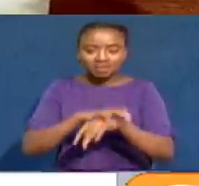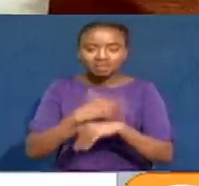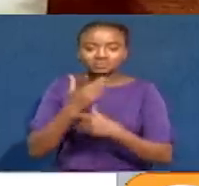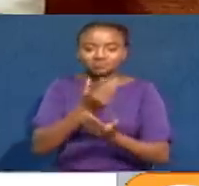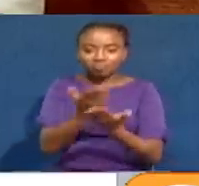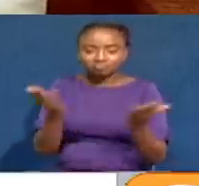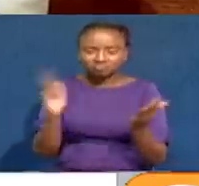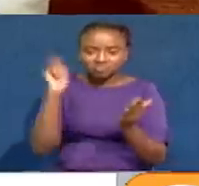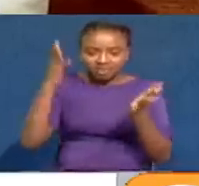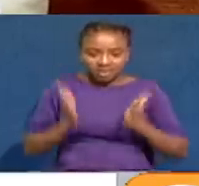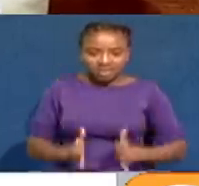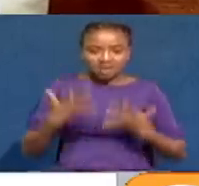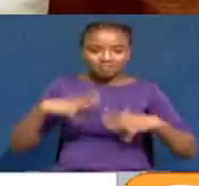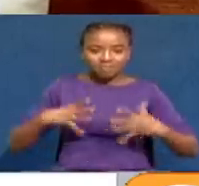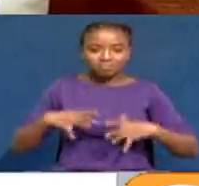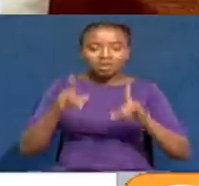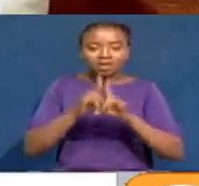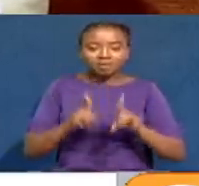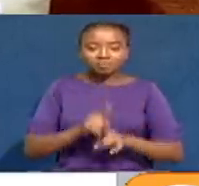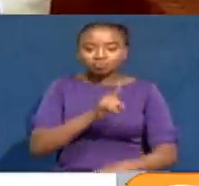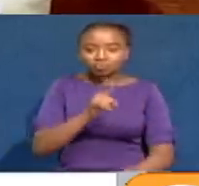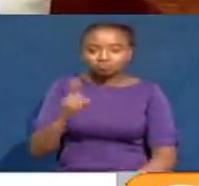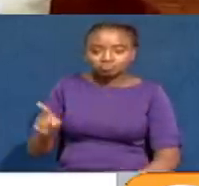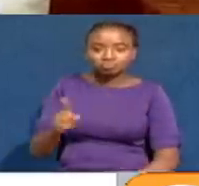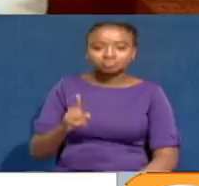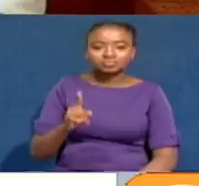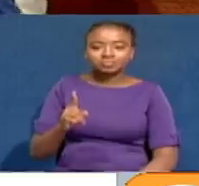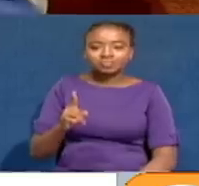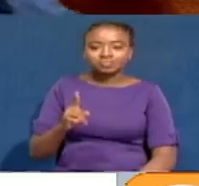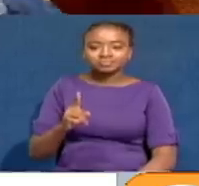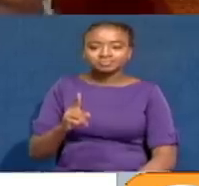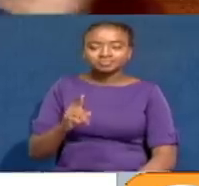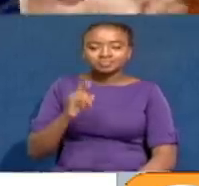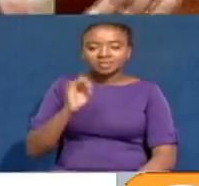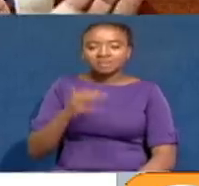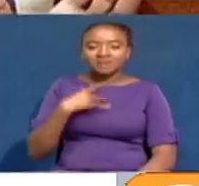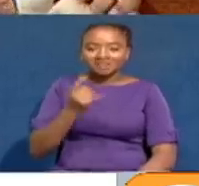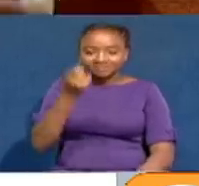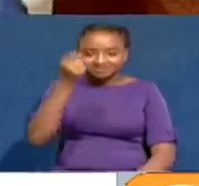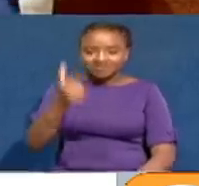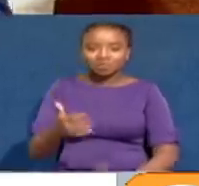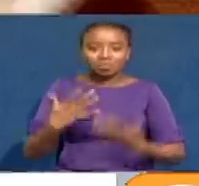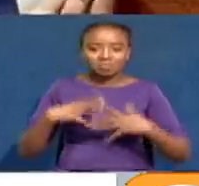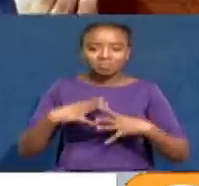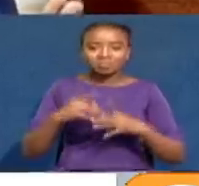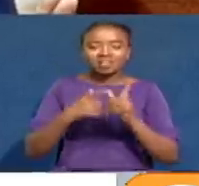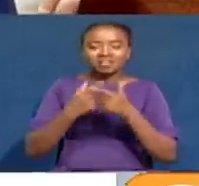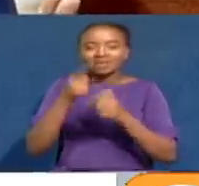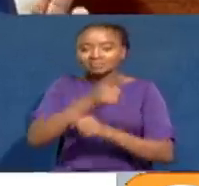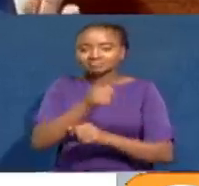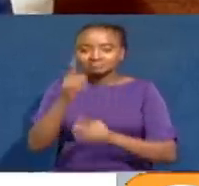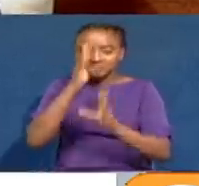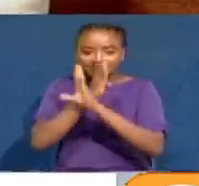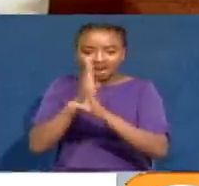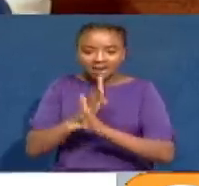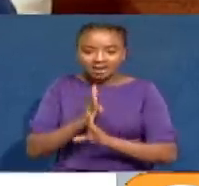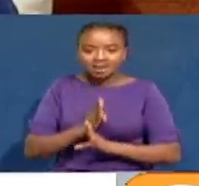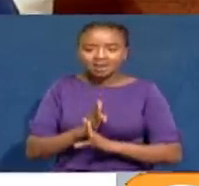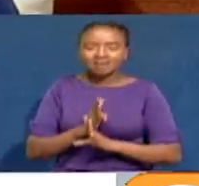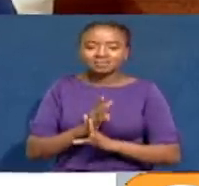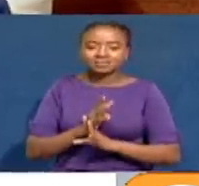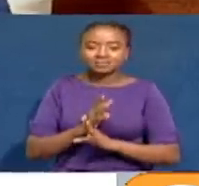people that this regime has borrowed money, half of it, if they just stole half of it, they hide in safe havens. The rest